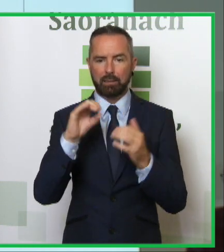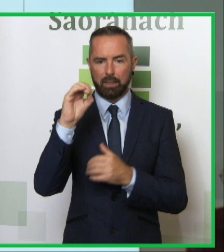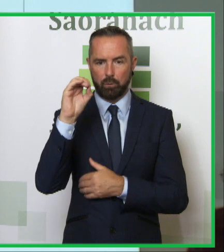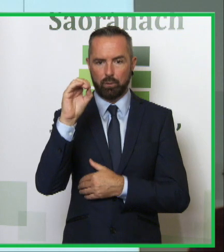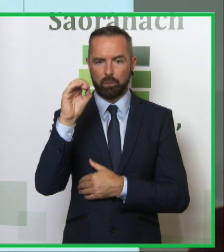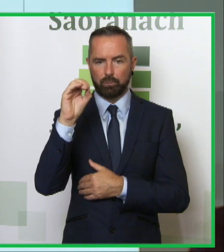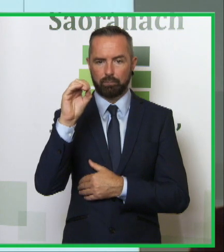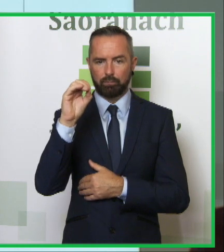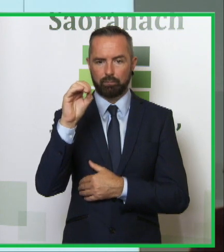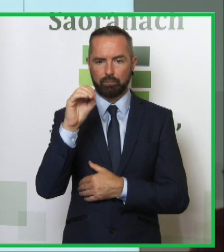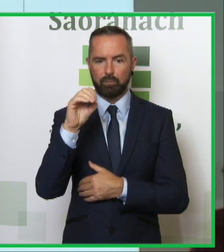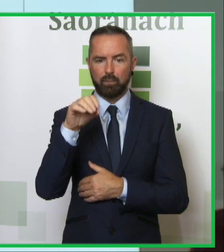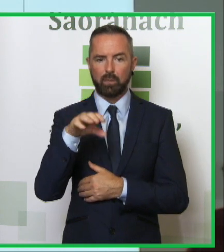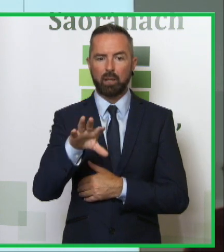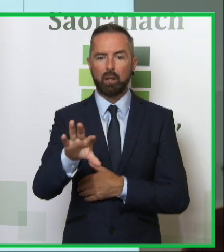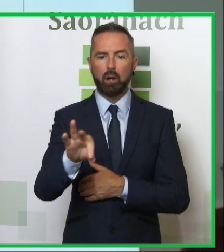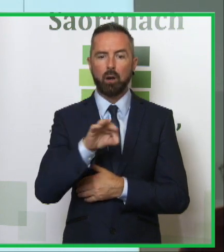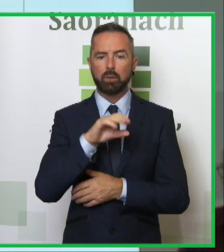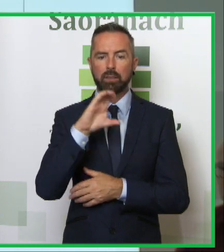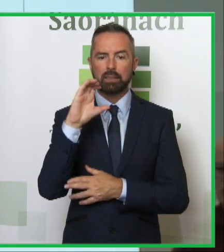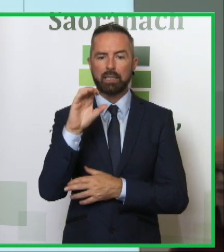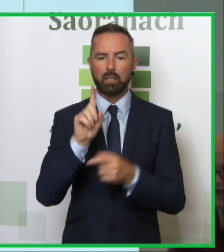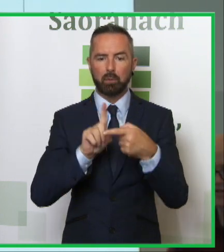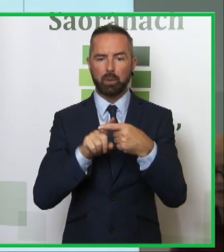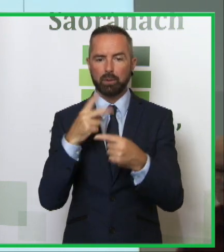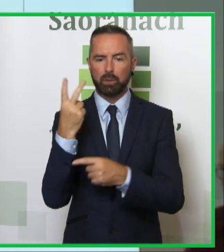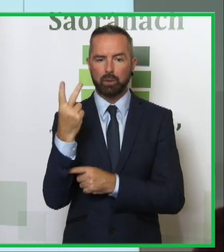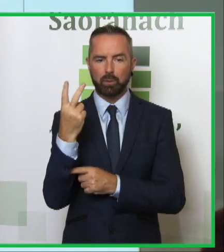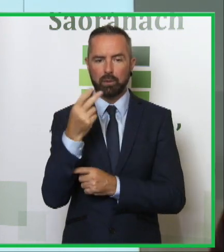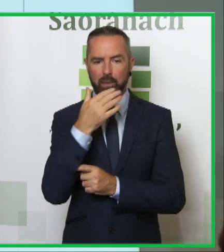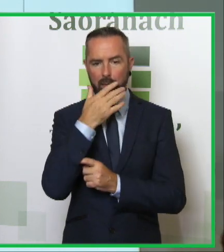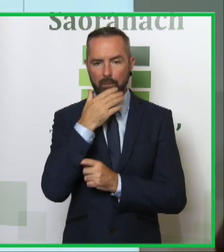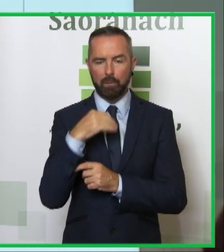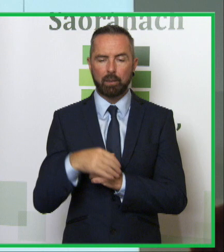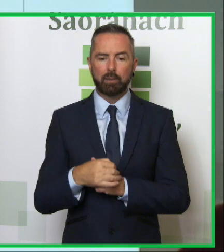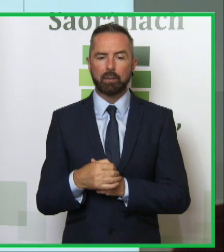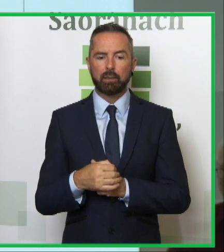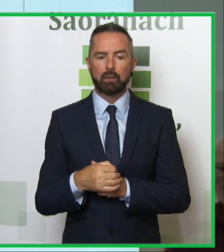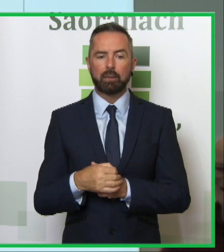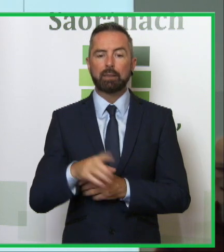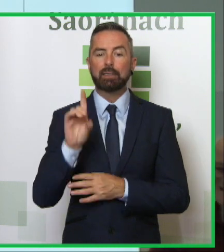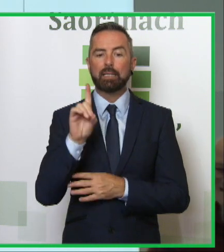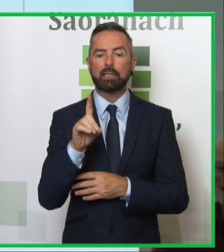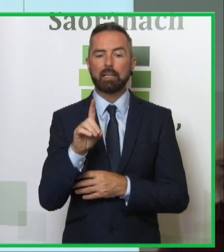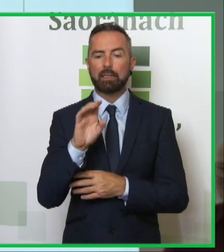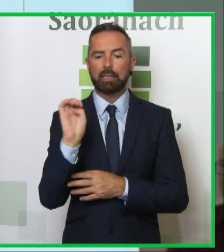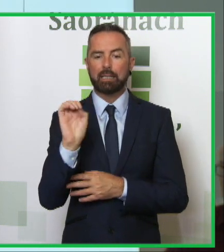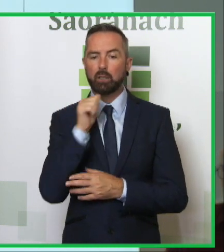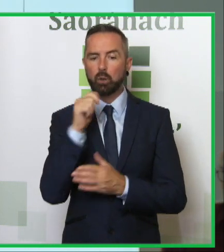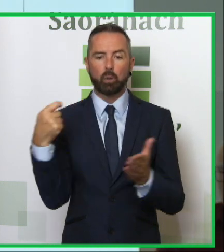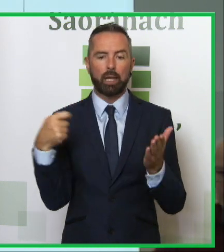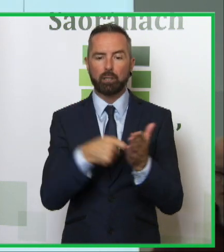now. Option C received plus 2, giving it 25. And option D and E didn't get